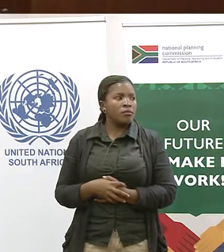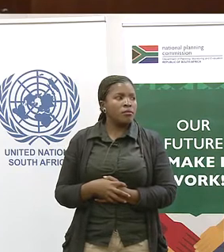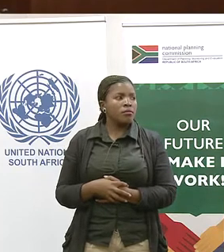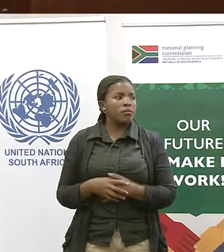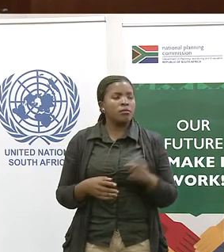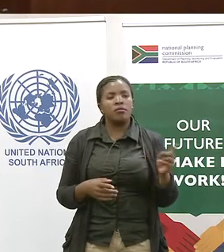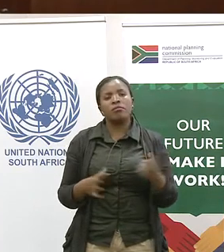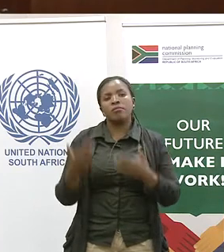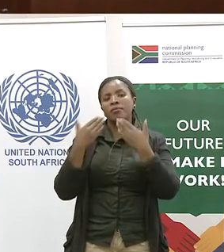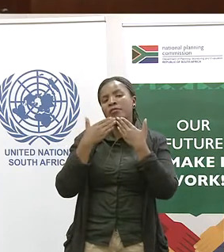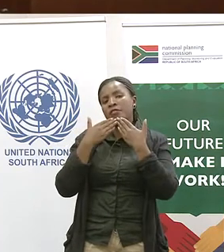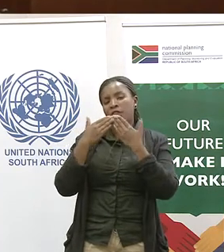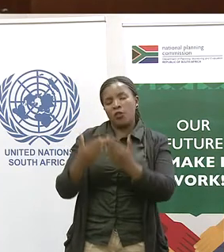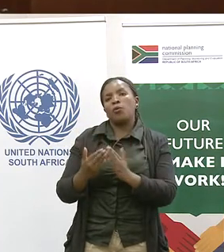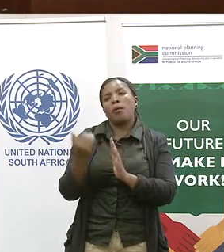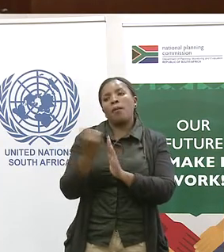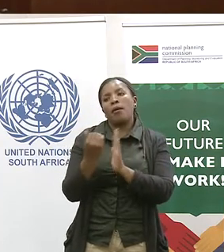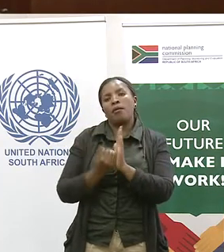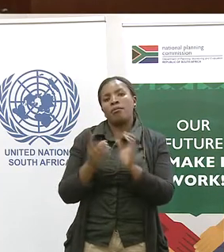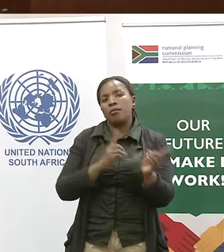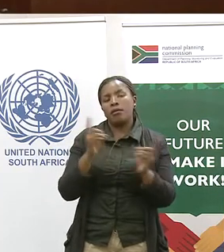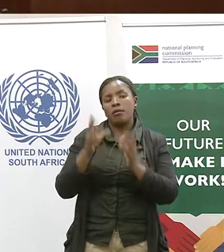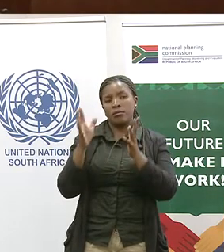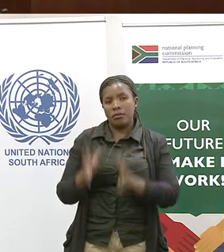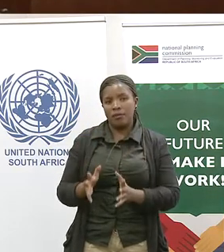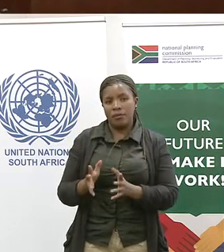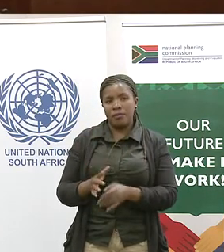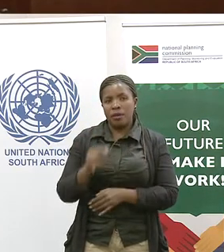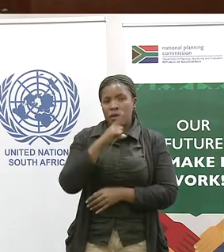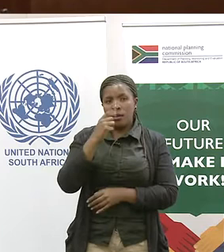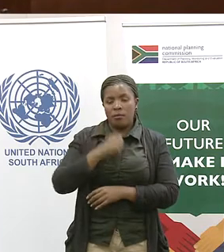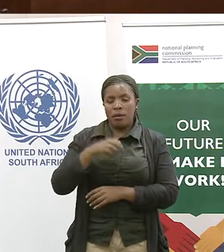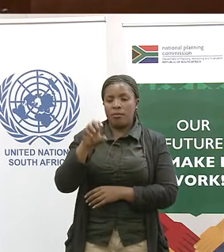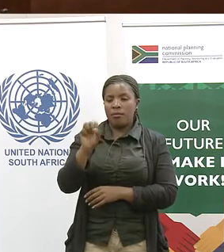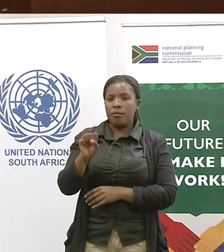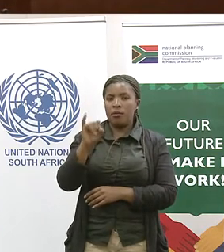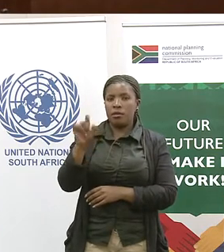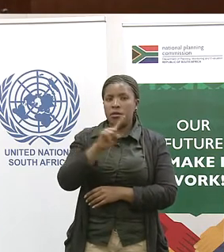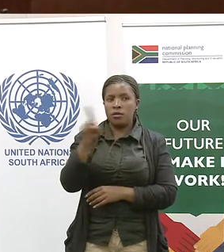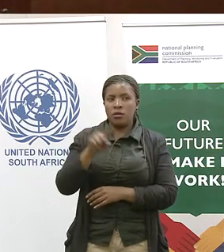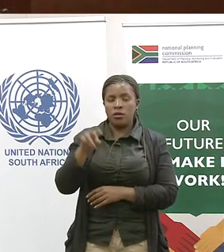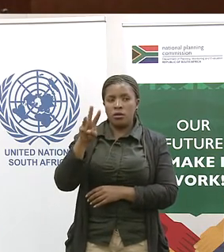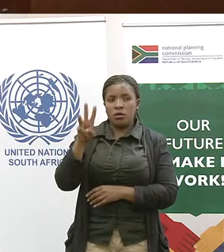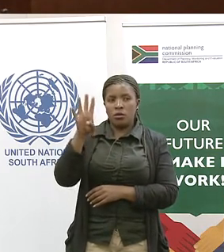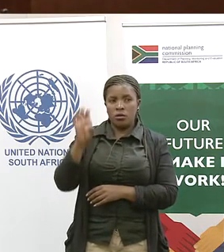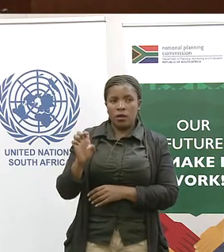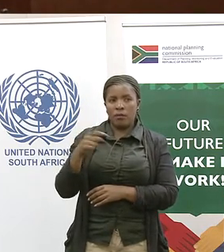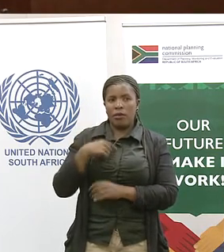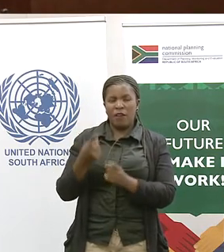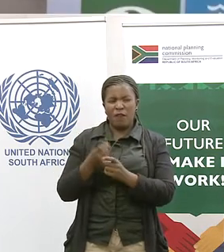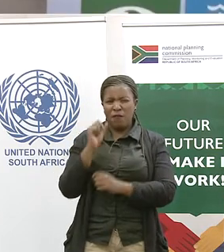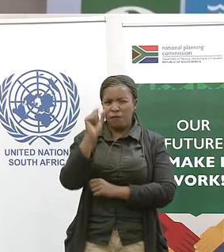Thank you, Program Director. My name is Sizo Mtibaniso. Being from remote